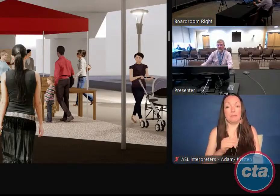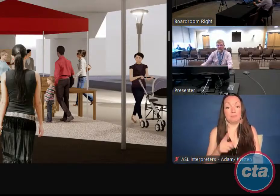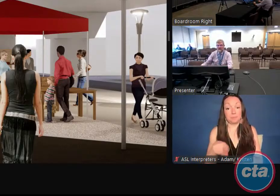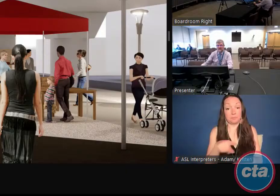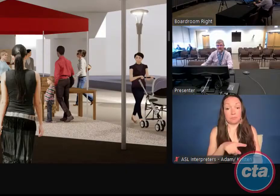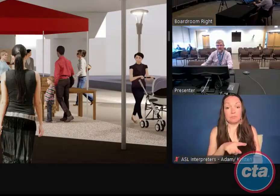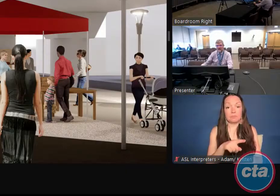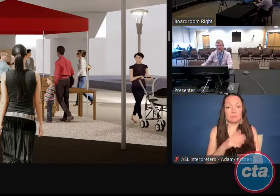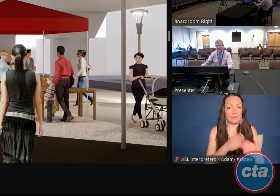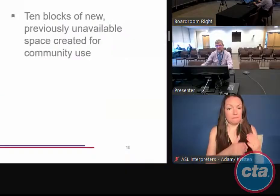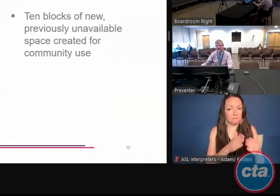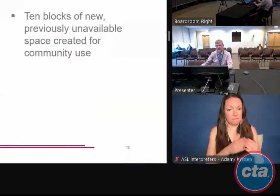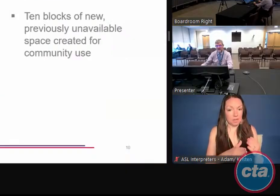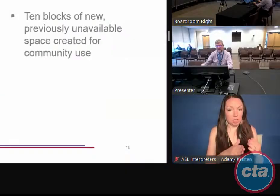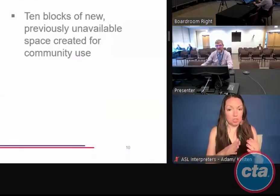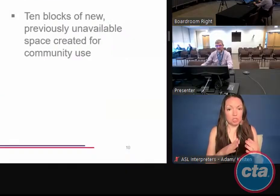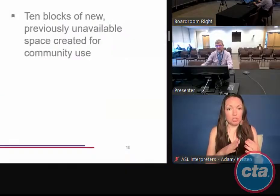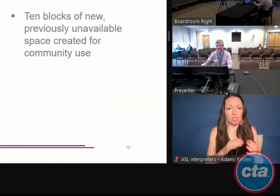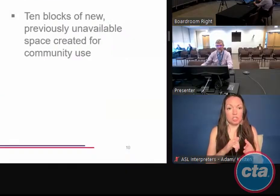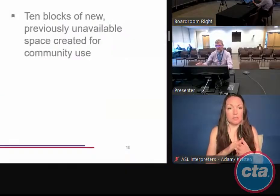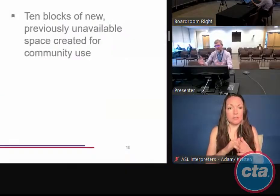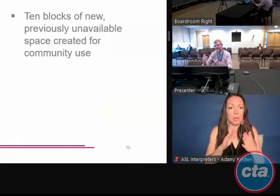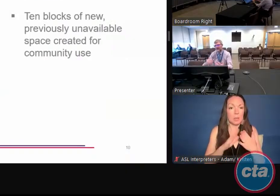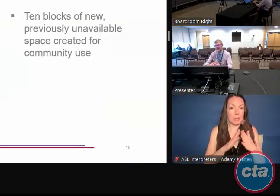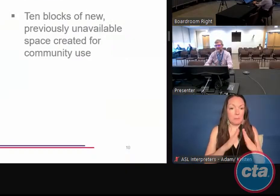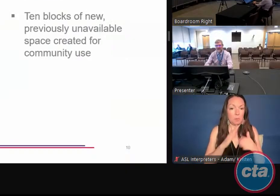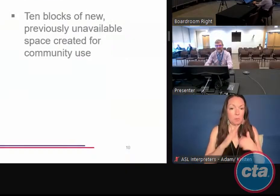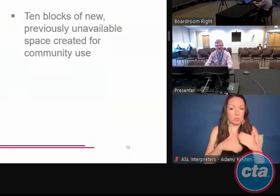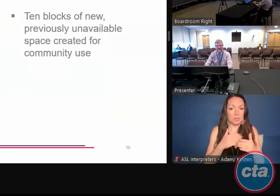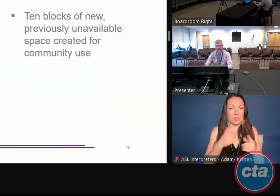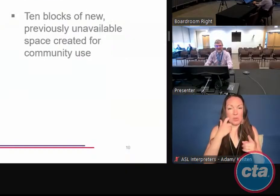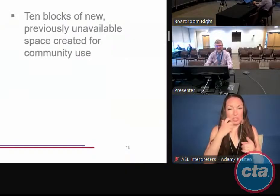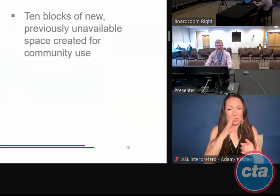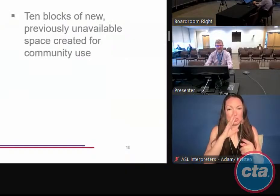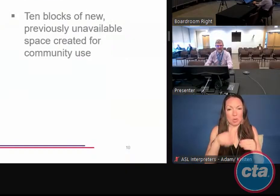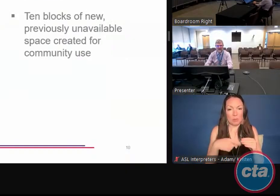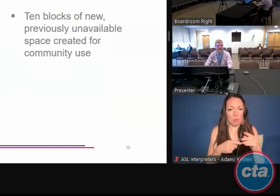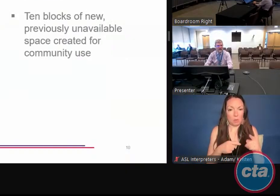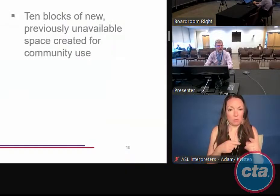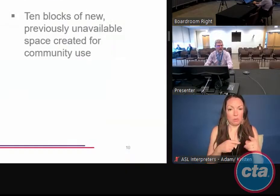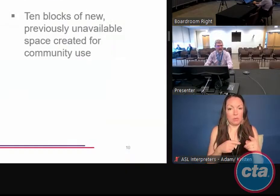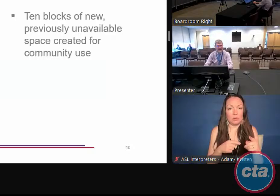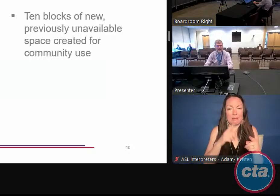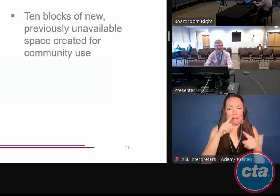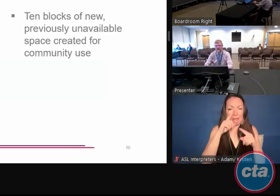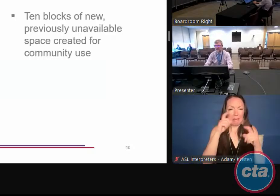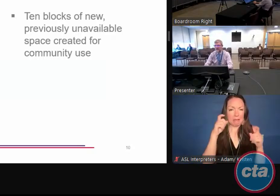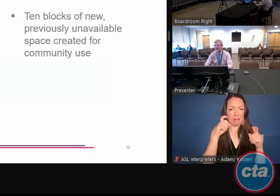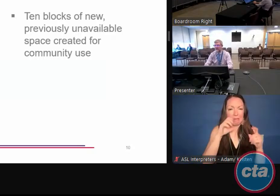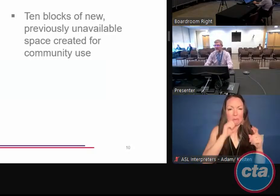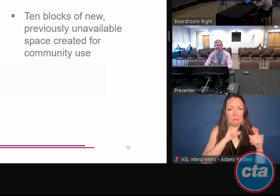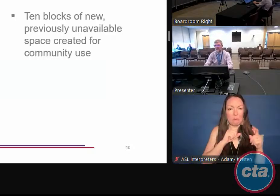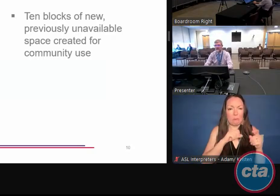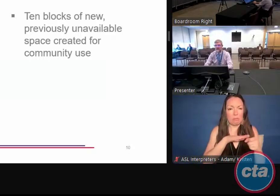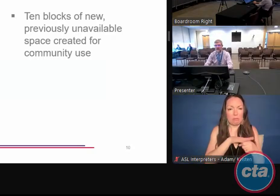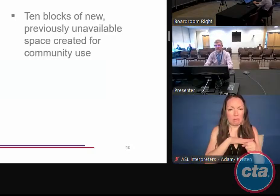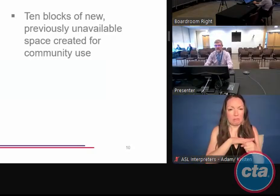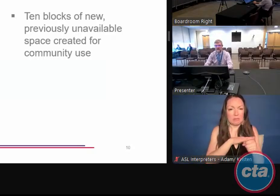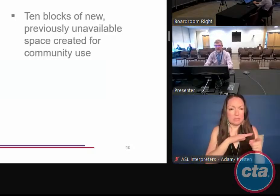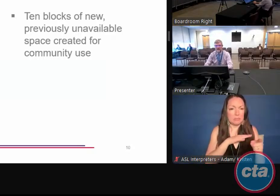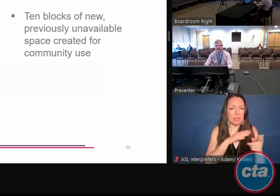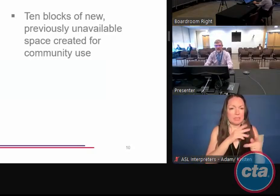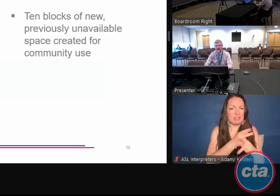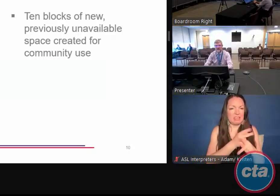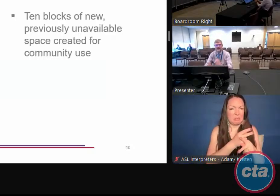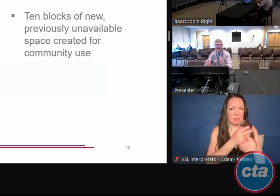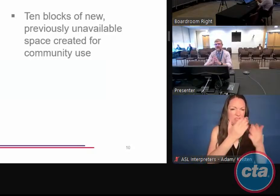community process. I think I actually have a slide on that. So here's what I just talked about, right? So we had this ugly old embankment there that was just going to keep that space enclosed. And it's